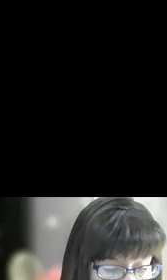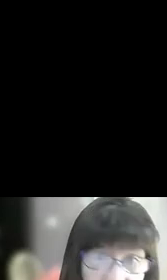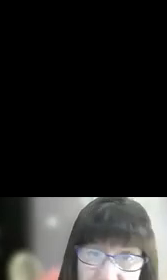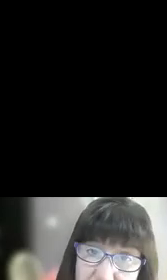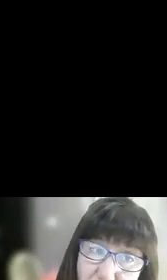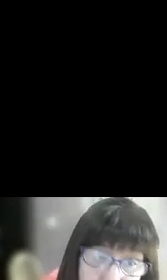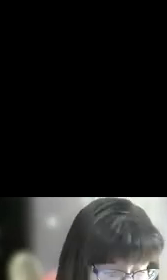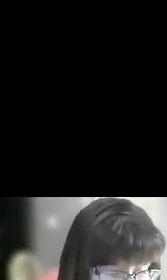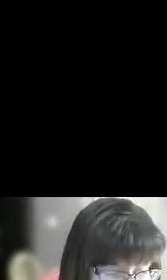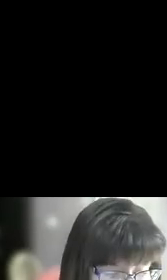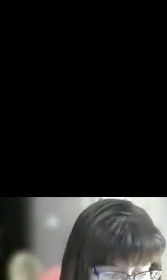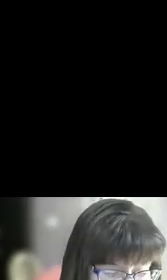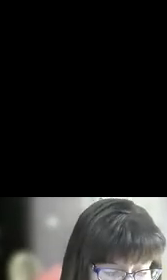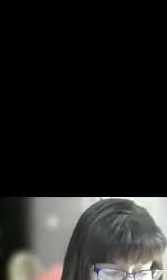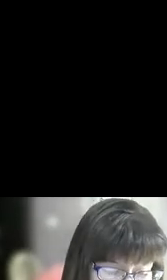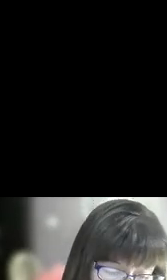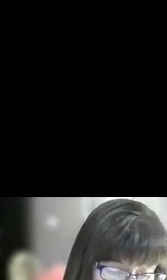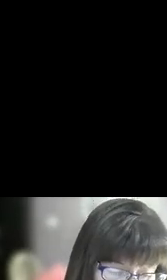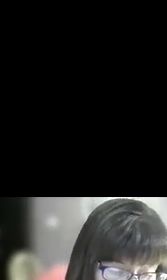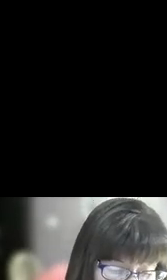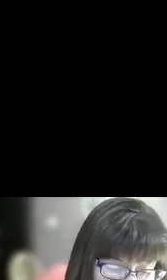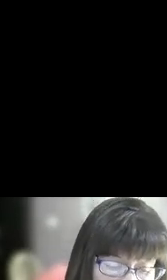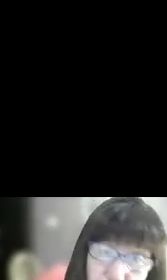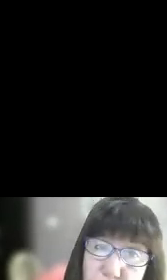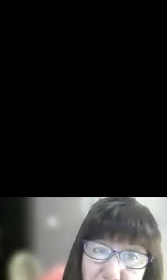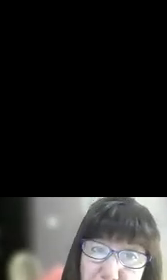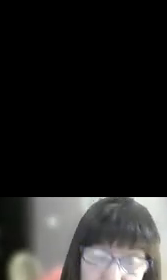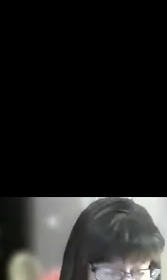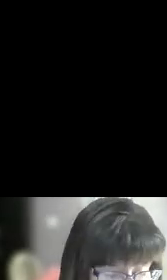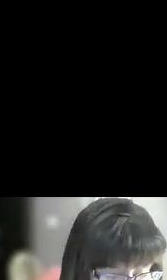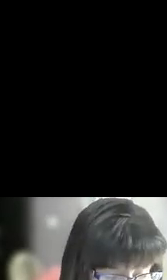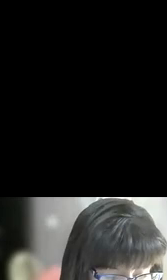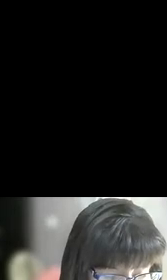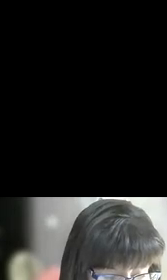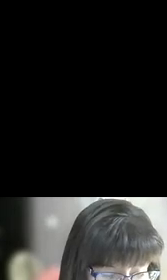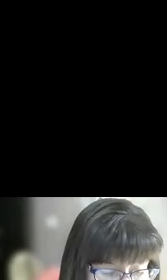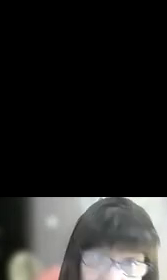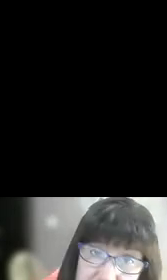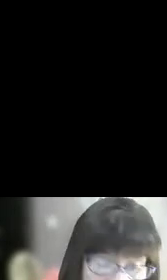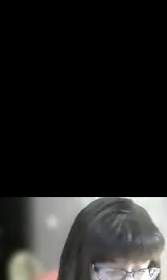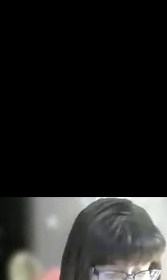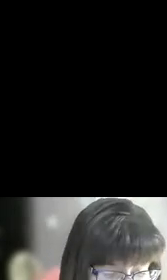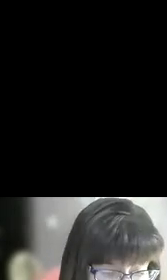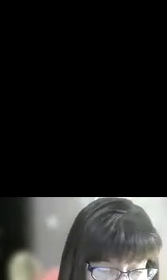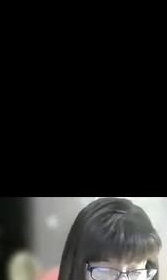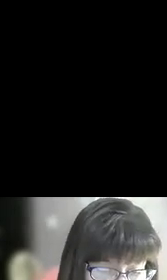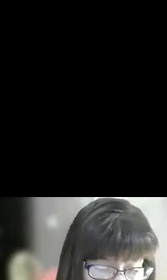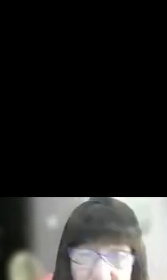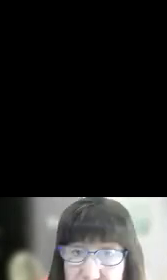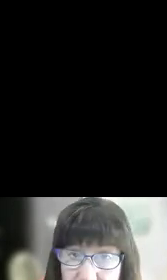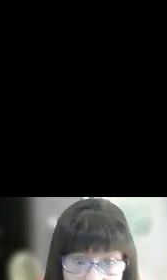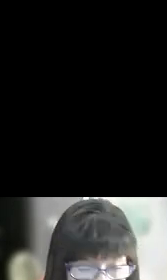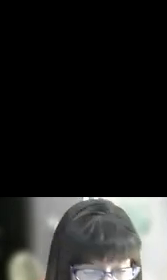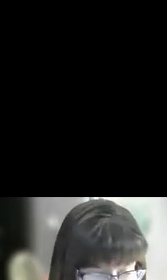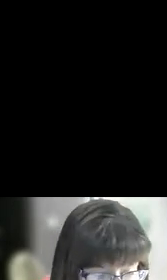help you navigate your options. They can help you plan your studies to prepare for future terms. They can discuss factors to consider when